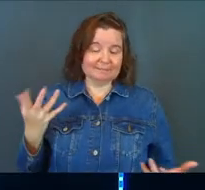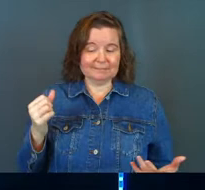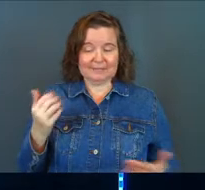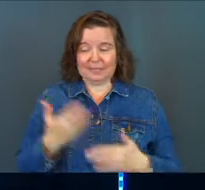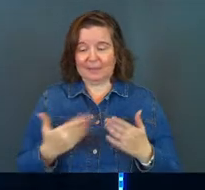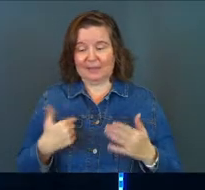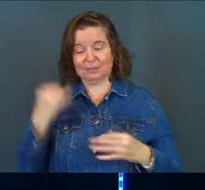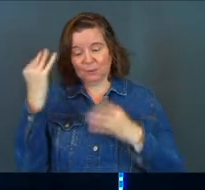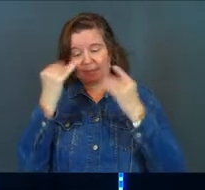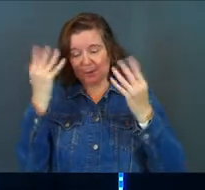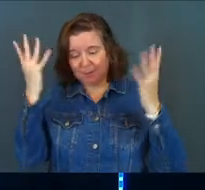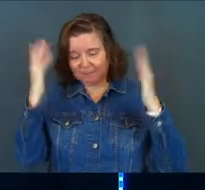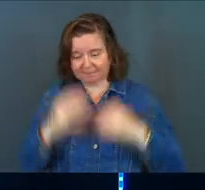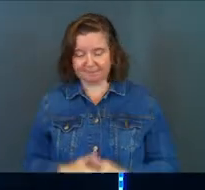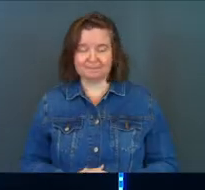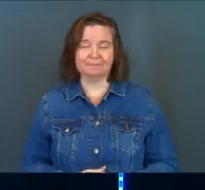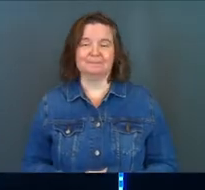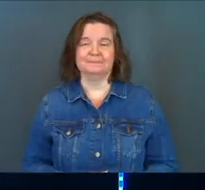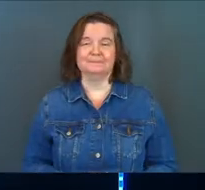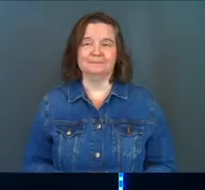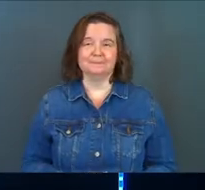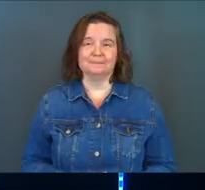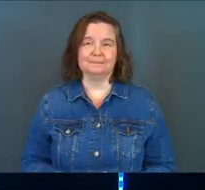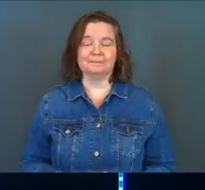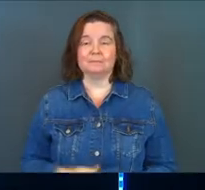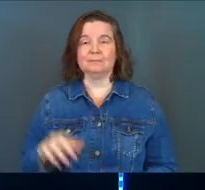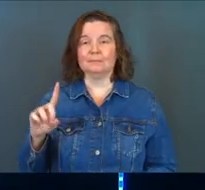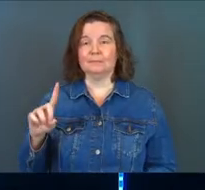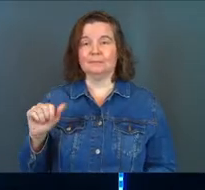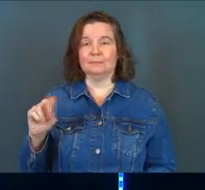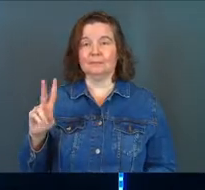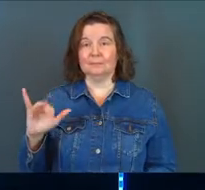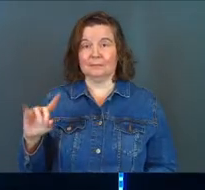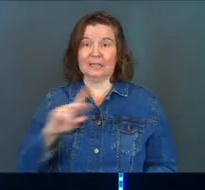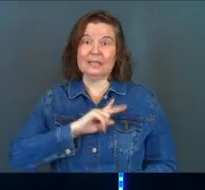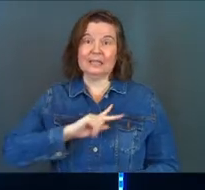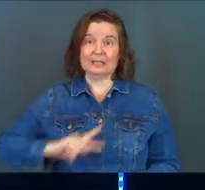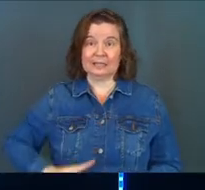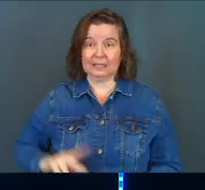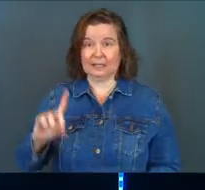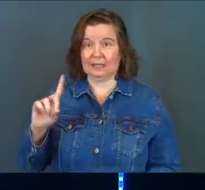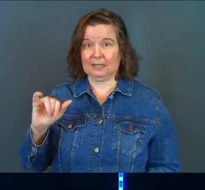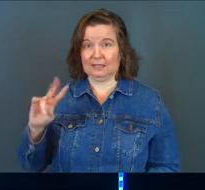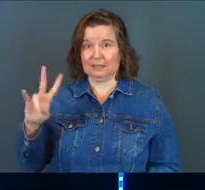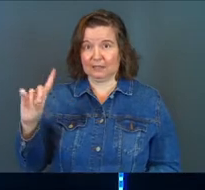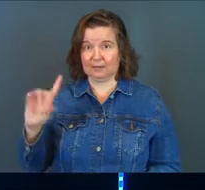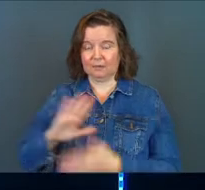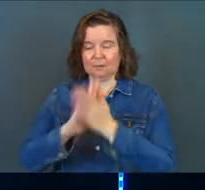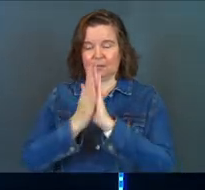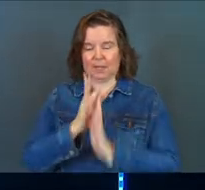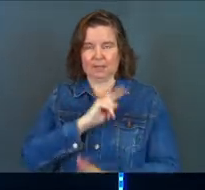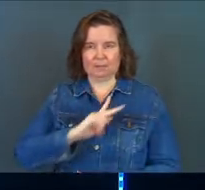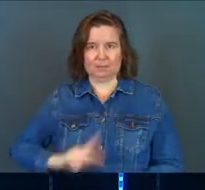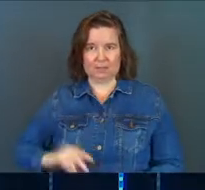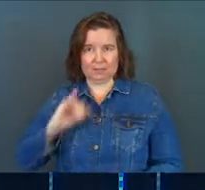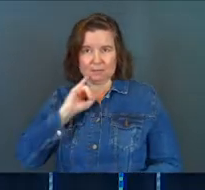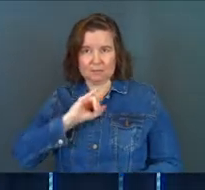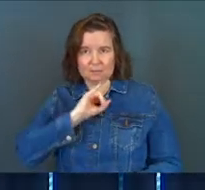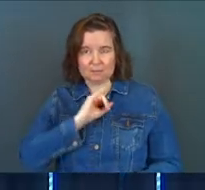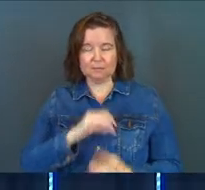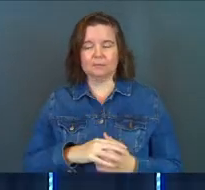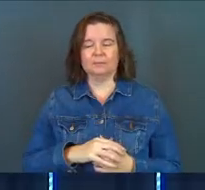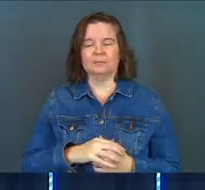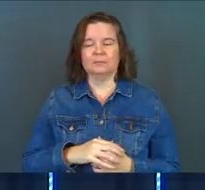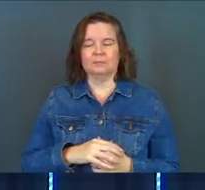Just some things to think about. When David, King David, became king of Israel, there